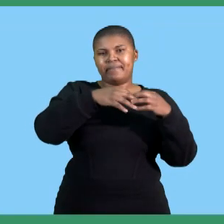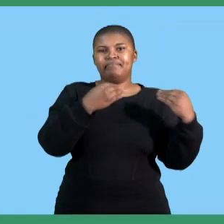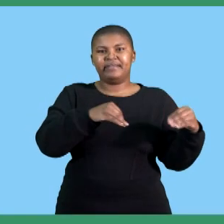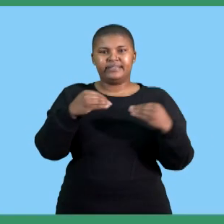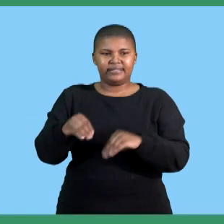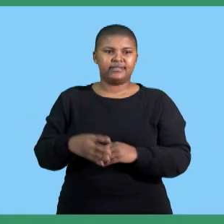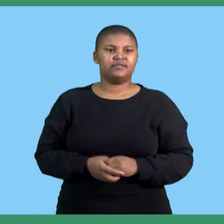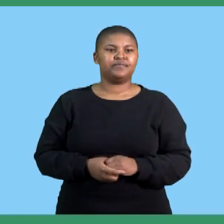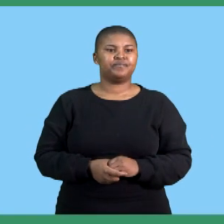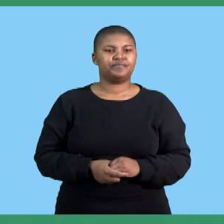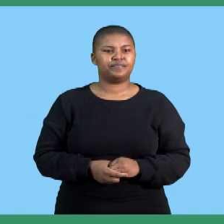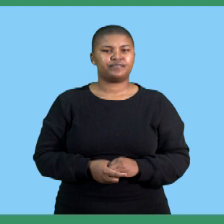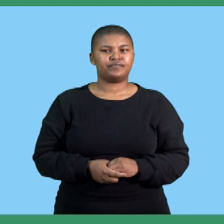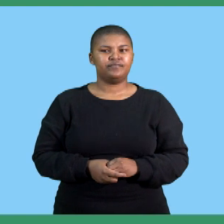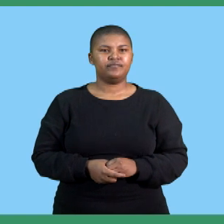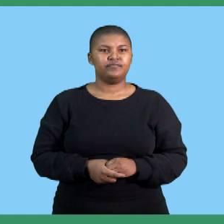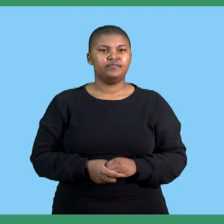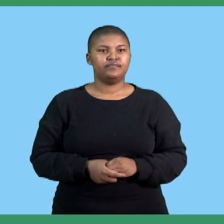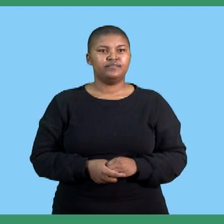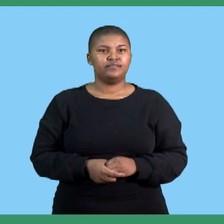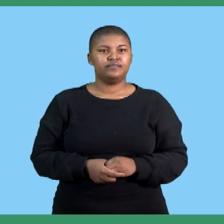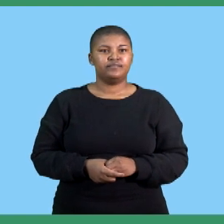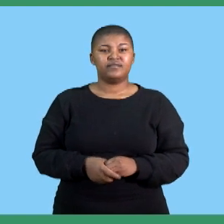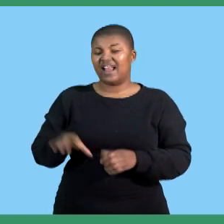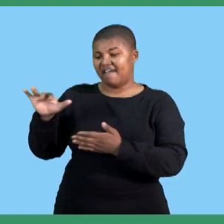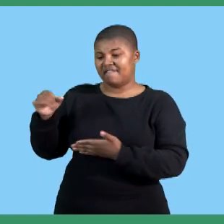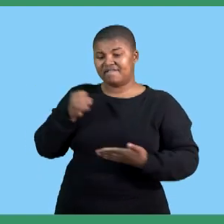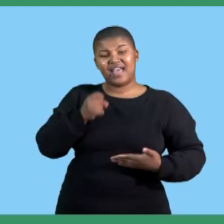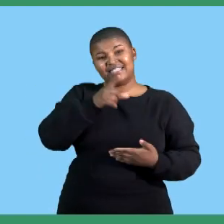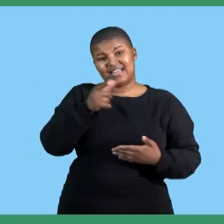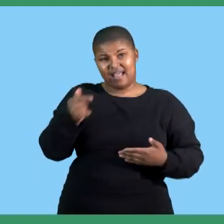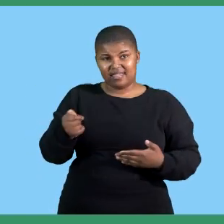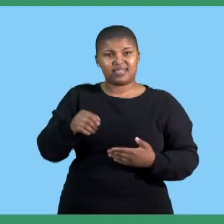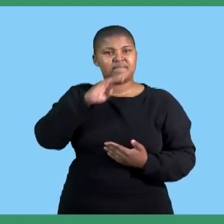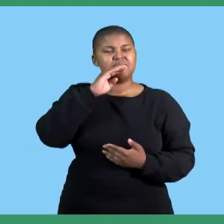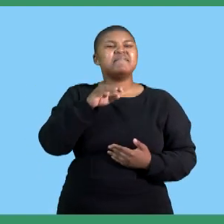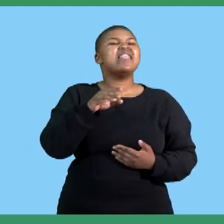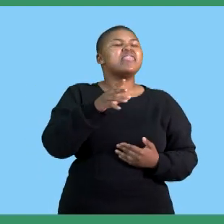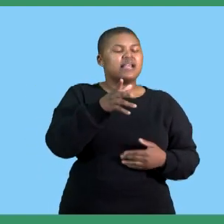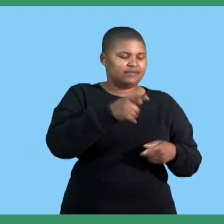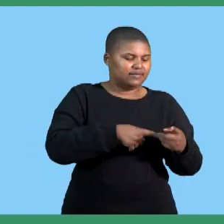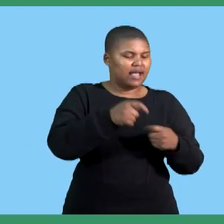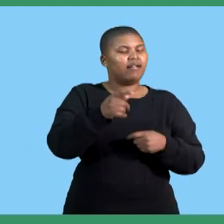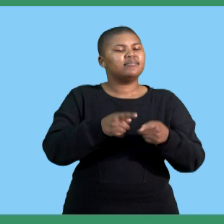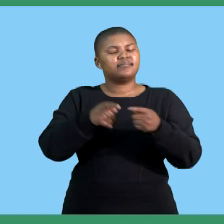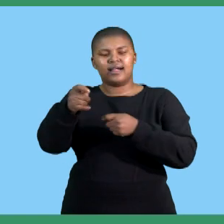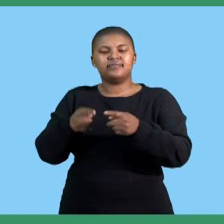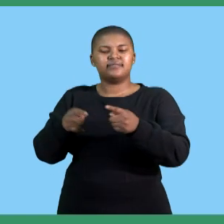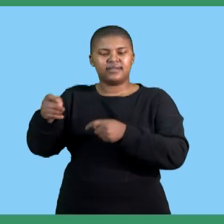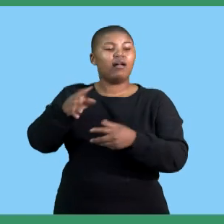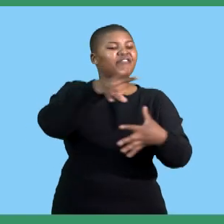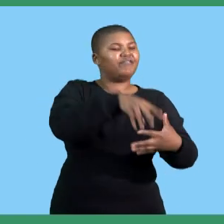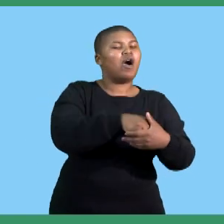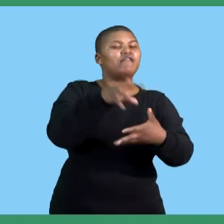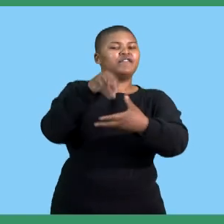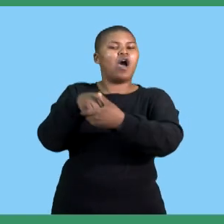Another source of funding that QB can consider is issuing of shares. New companies can issue shares to